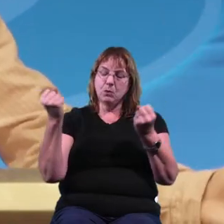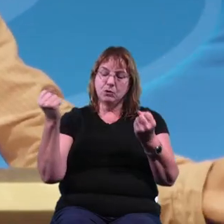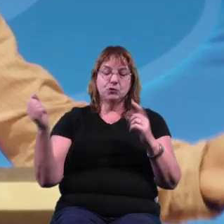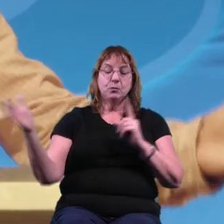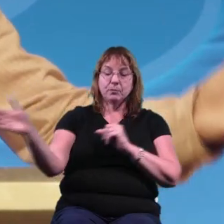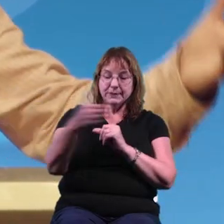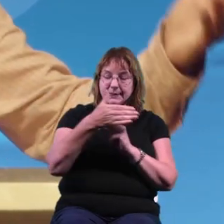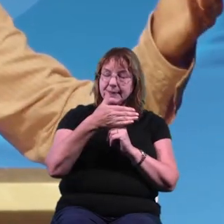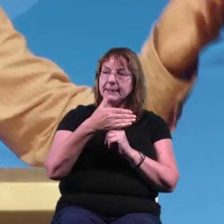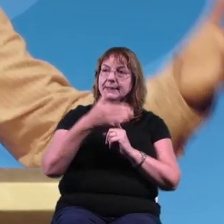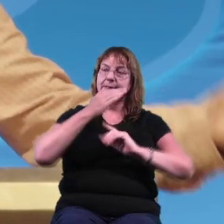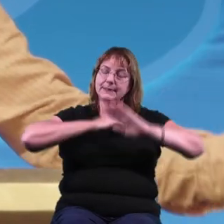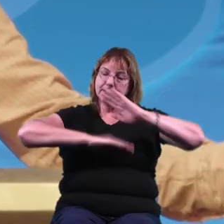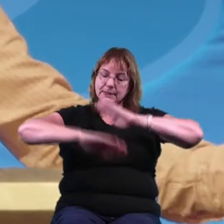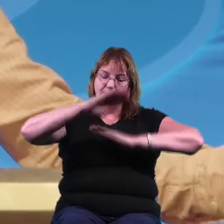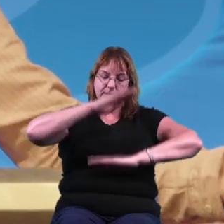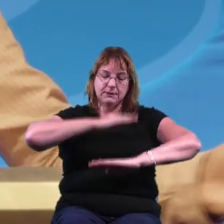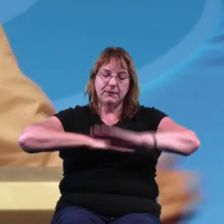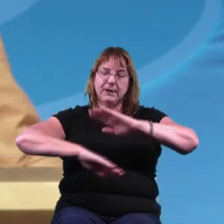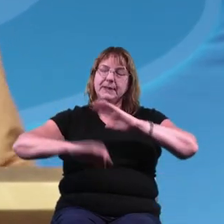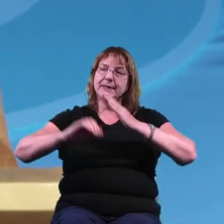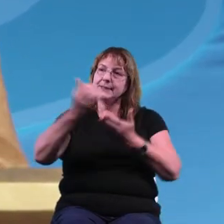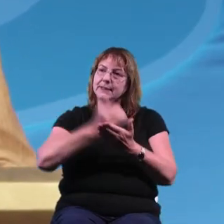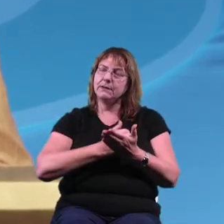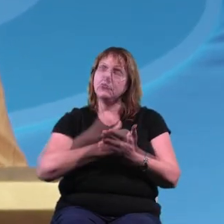to satisfy, to save?